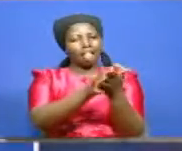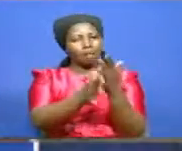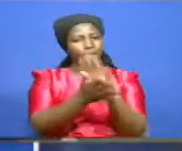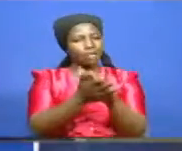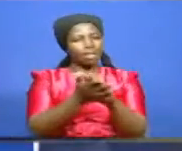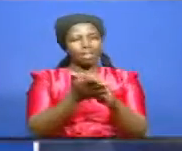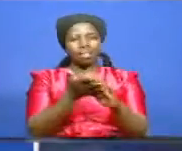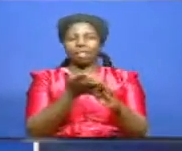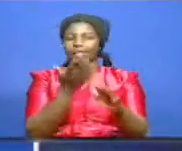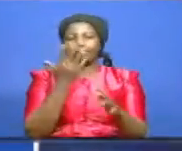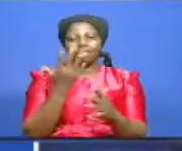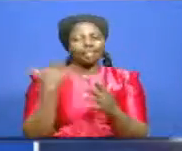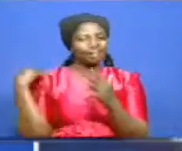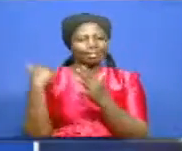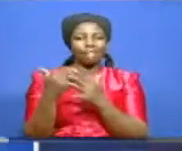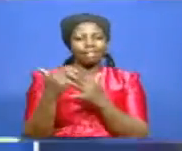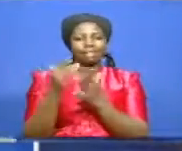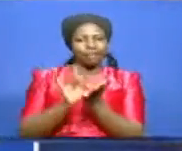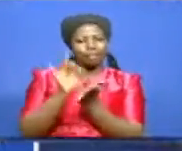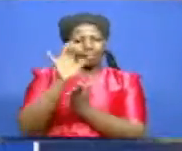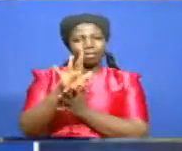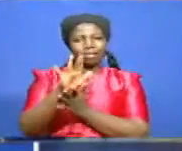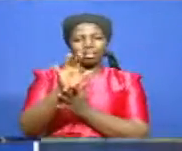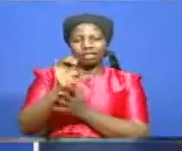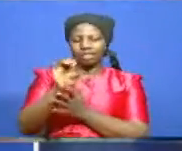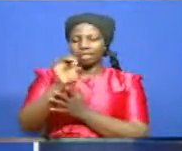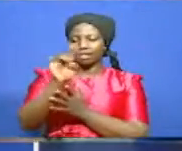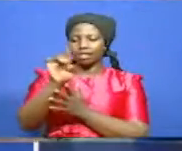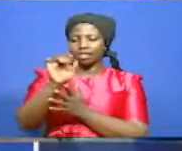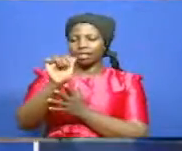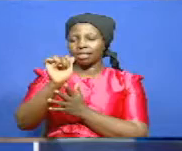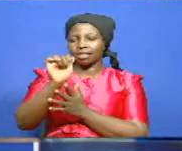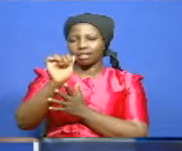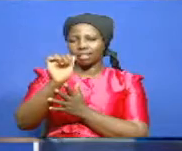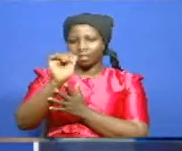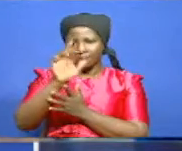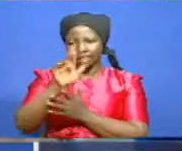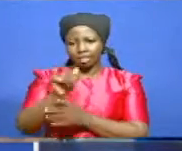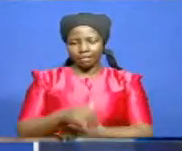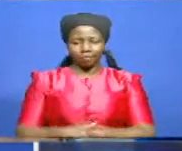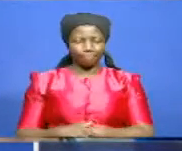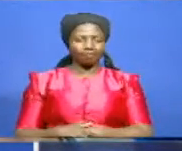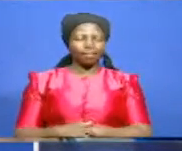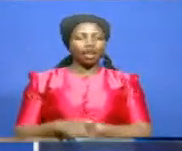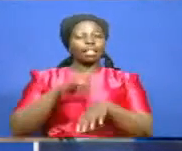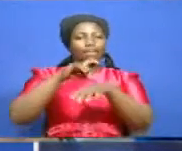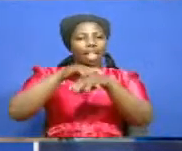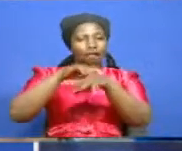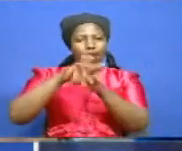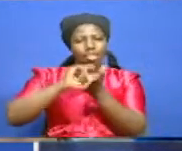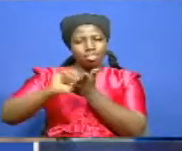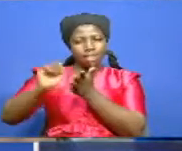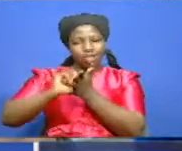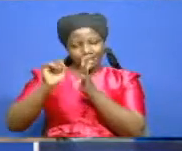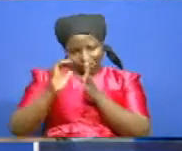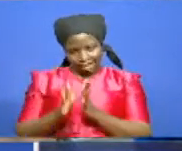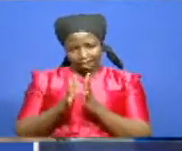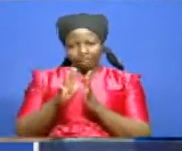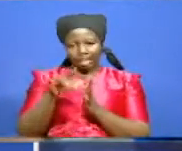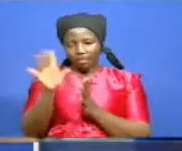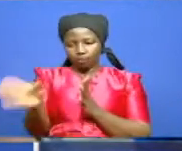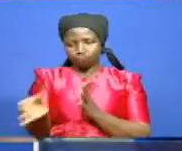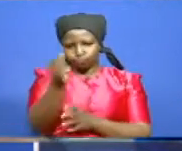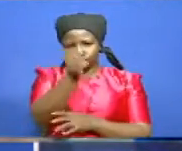substantive occupant since the sacking of Ezra Chiloba. When the secretariat is also put into place,